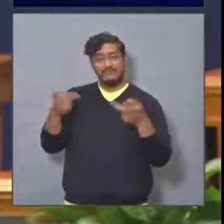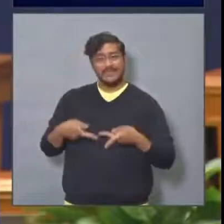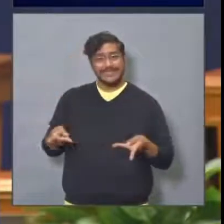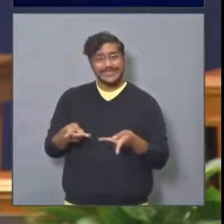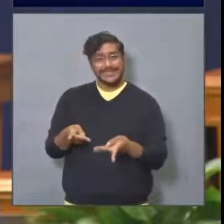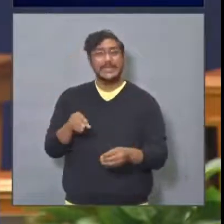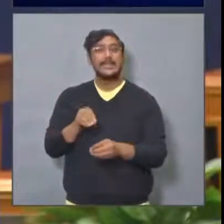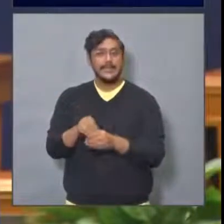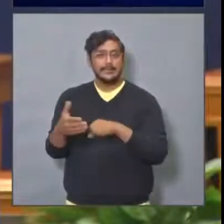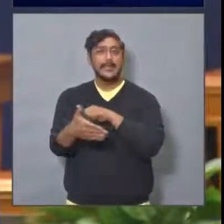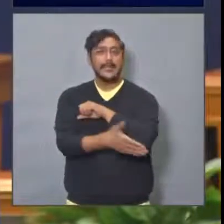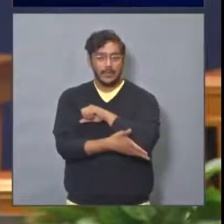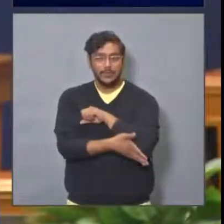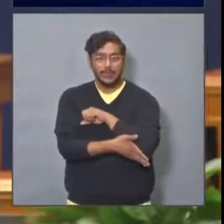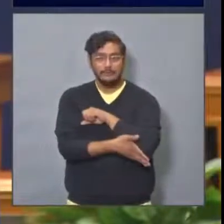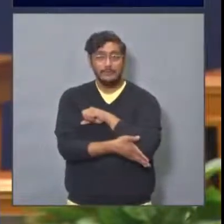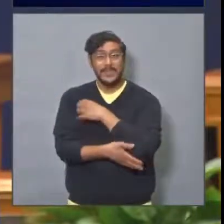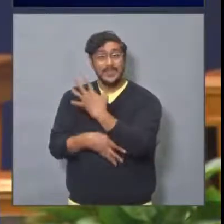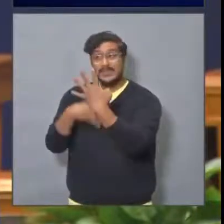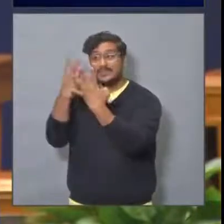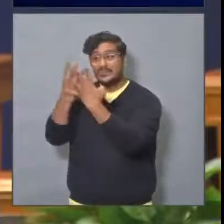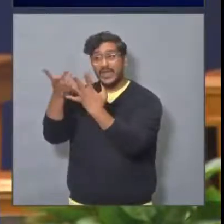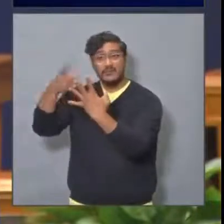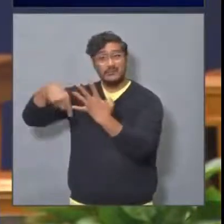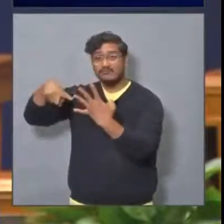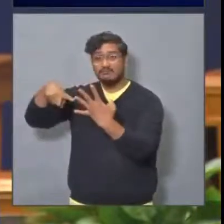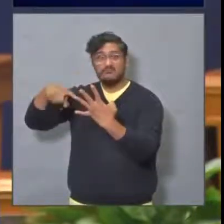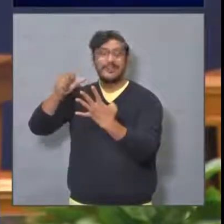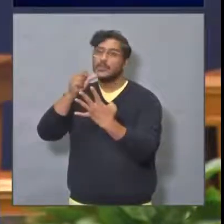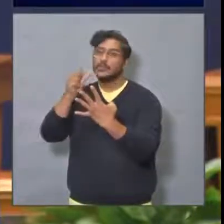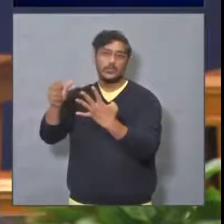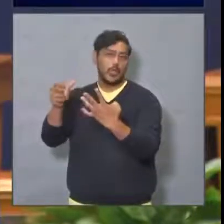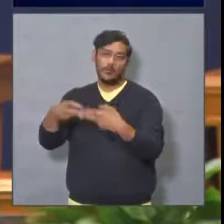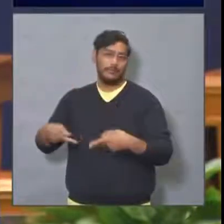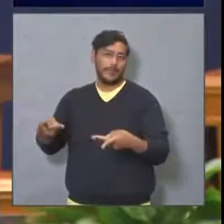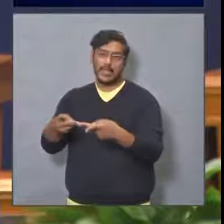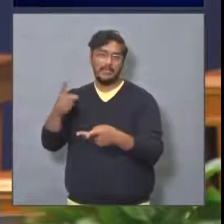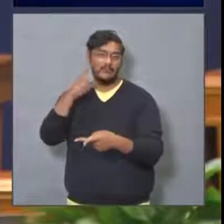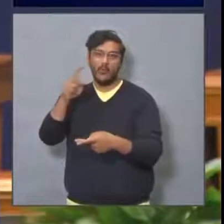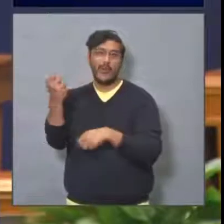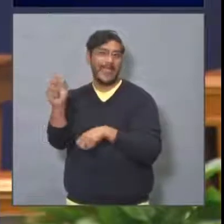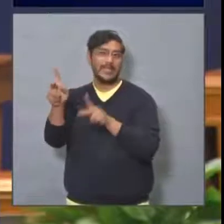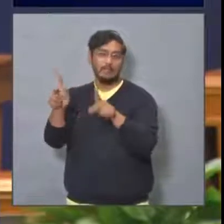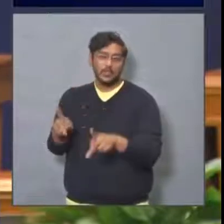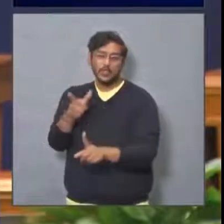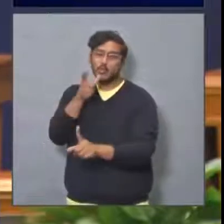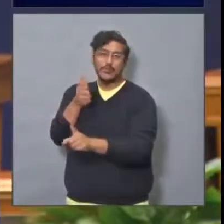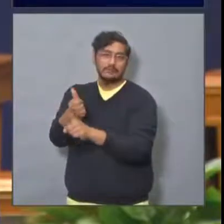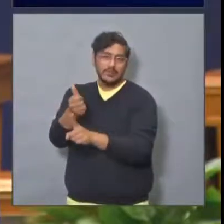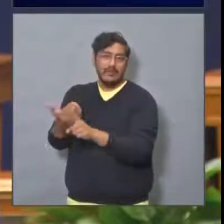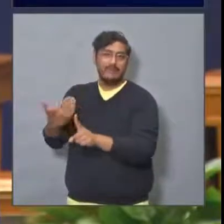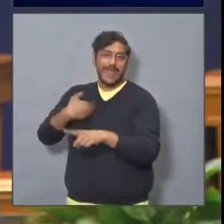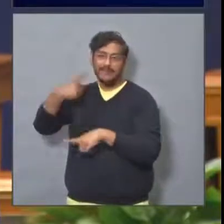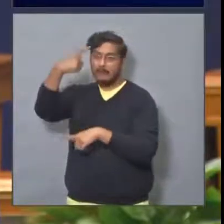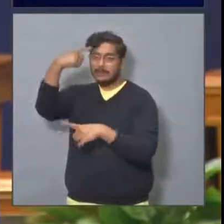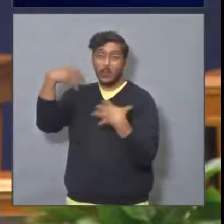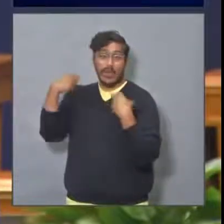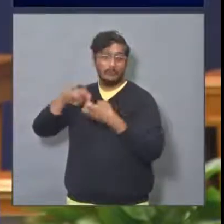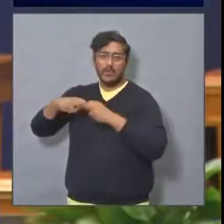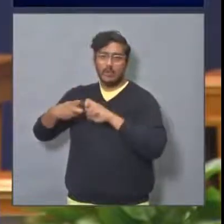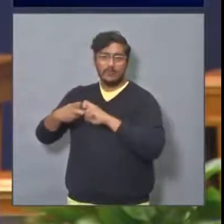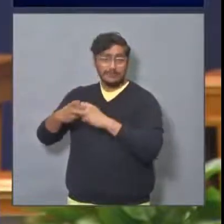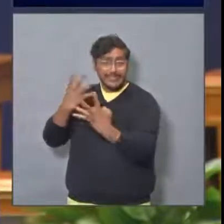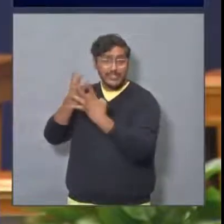country. Jails are no place, absolutely no place for anyone with the mental health needs to be in.